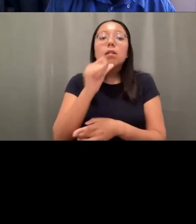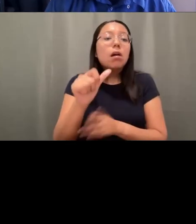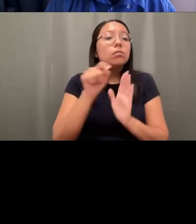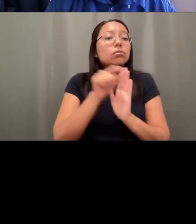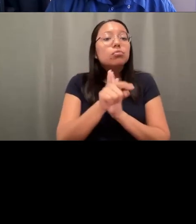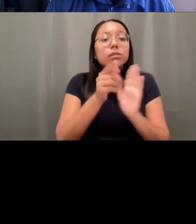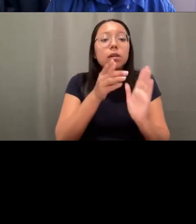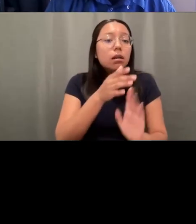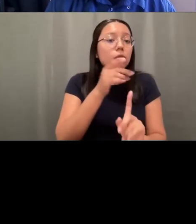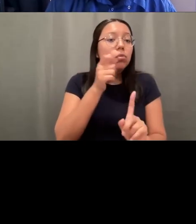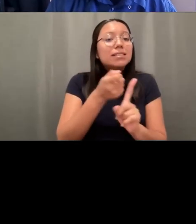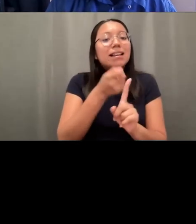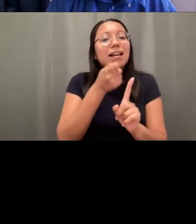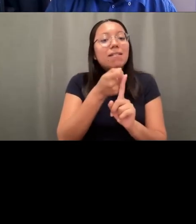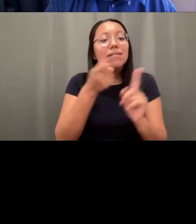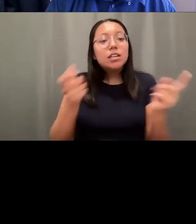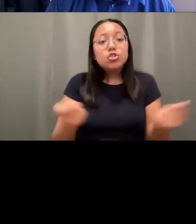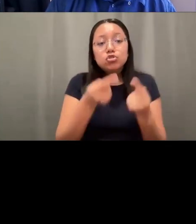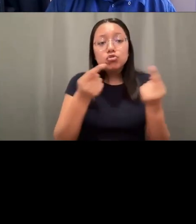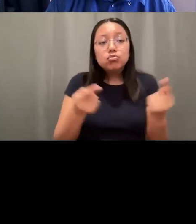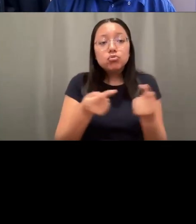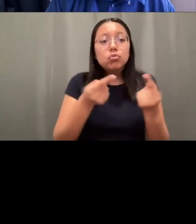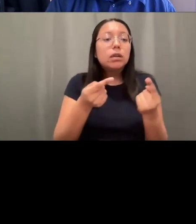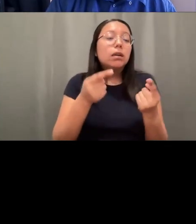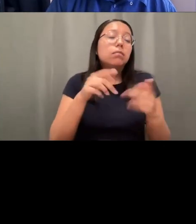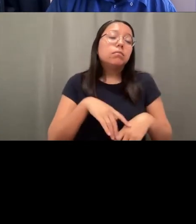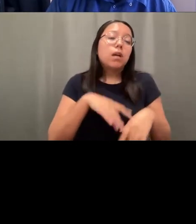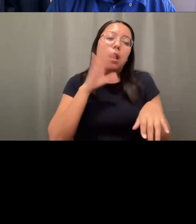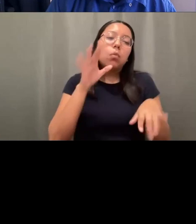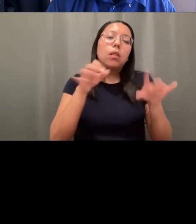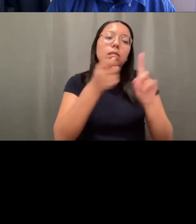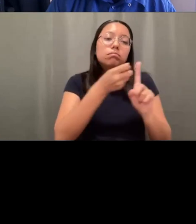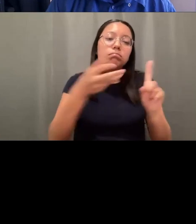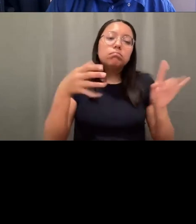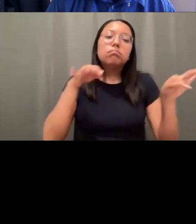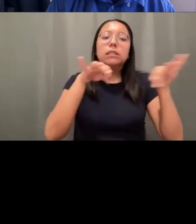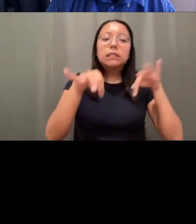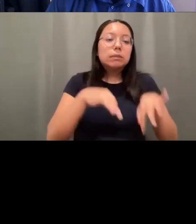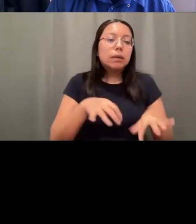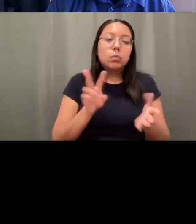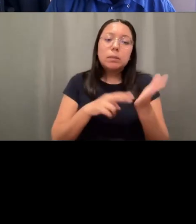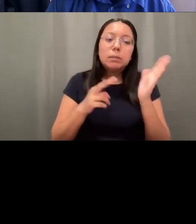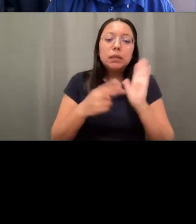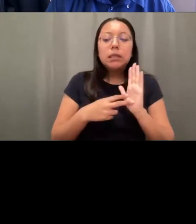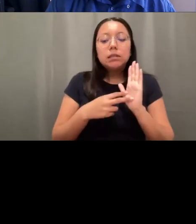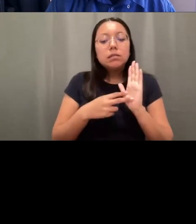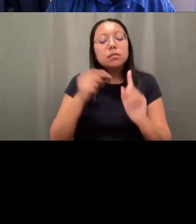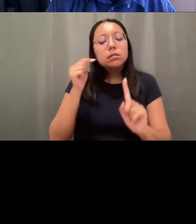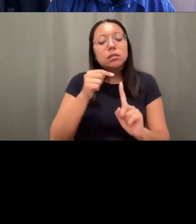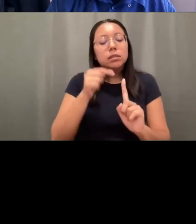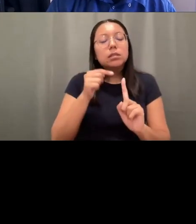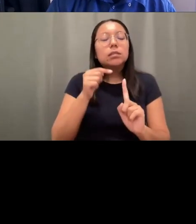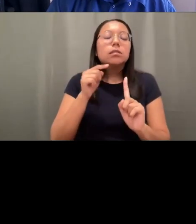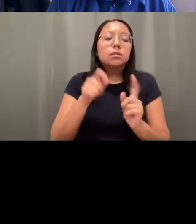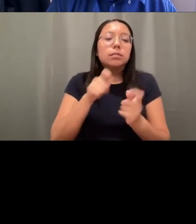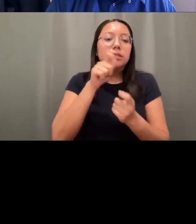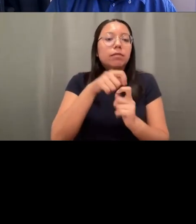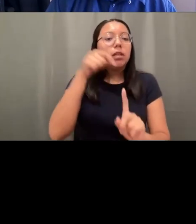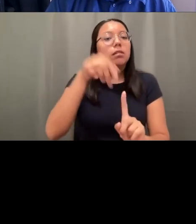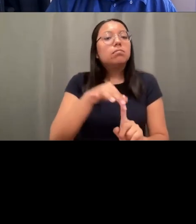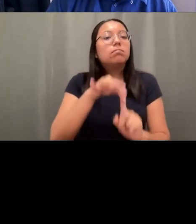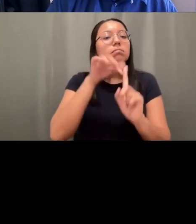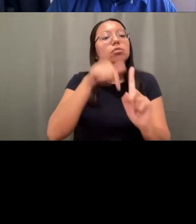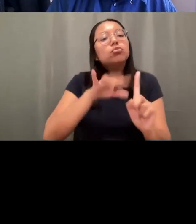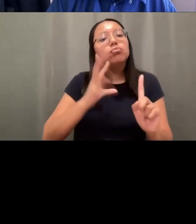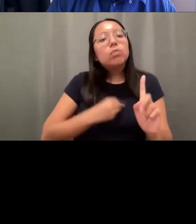that is, sharing what that means, looking specifically then at trans folks and non-suicidal self-injury.